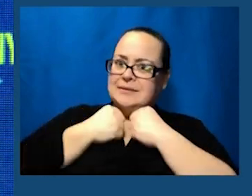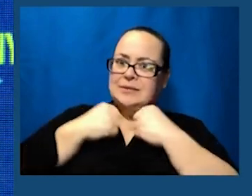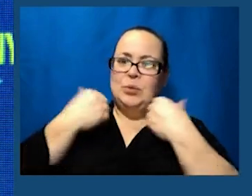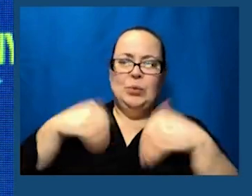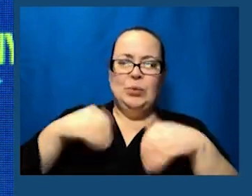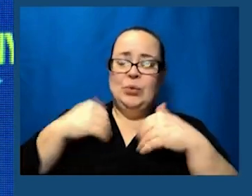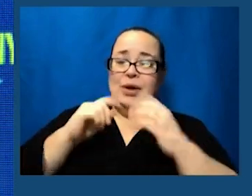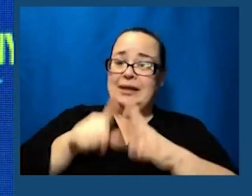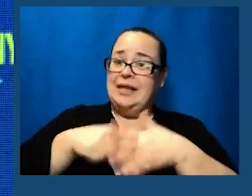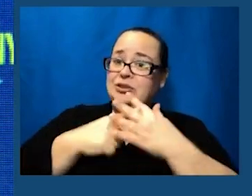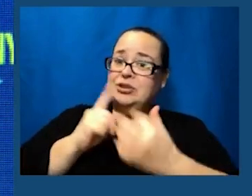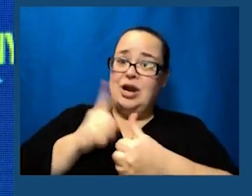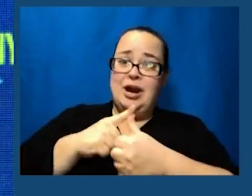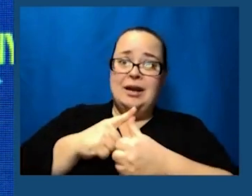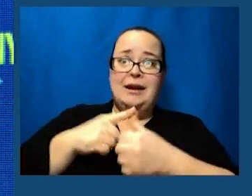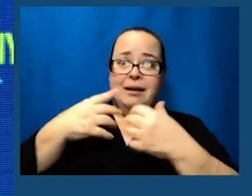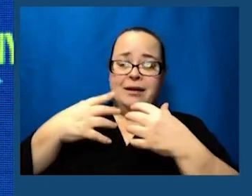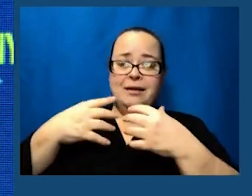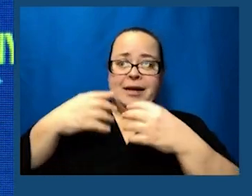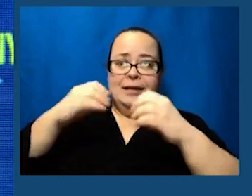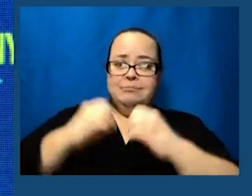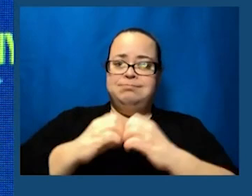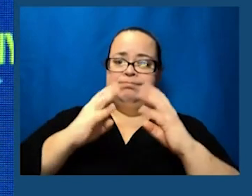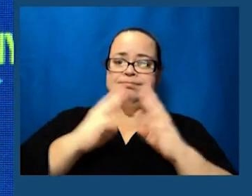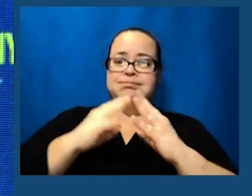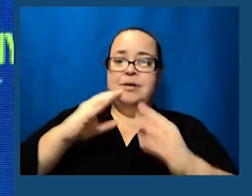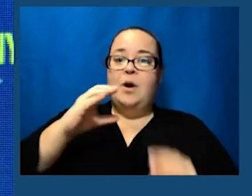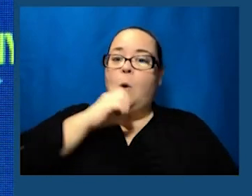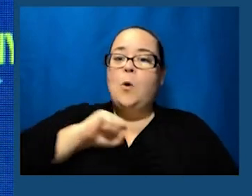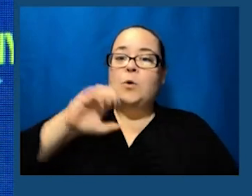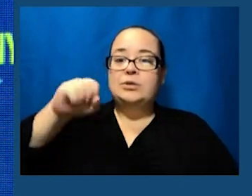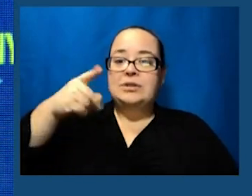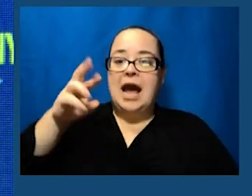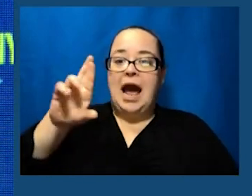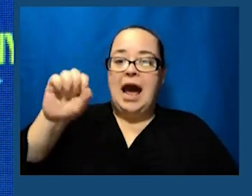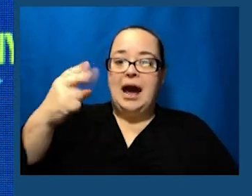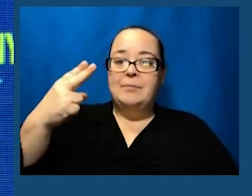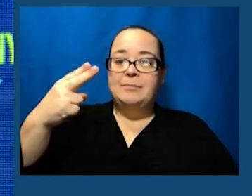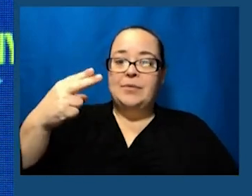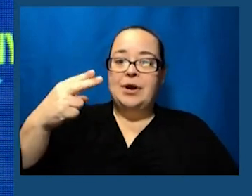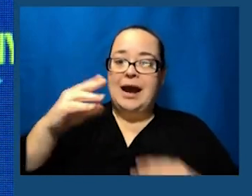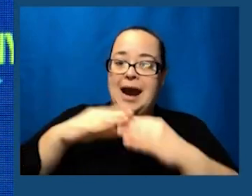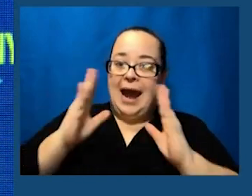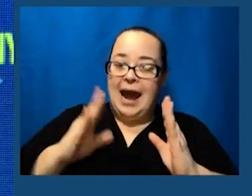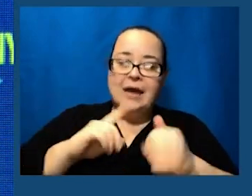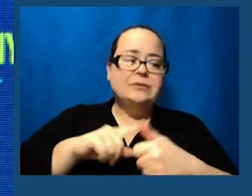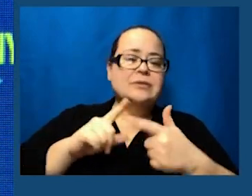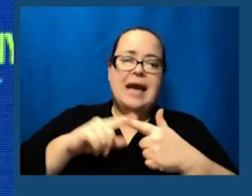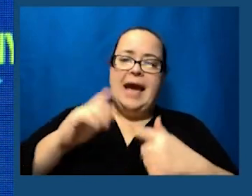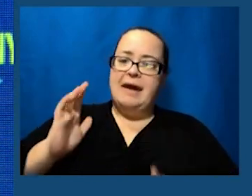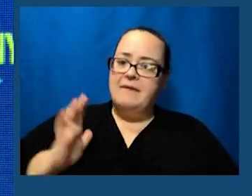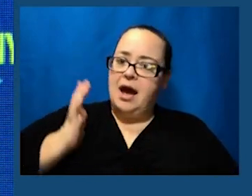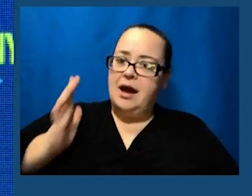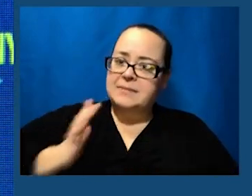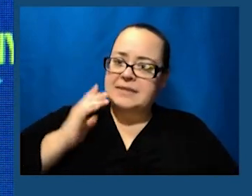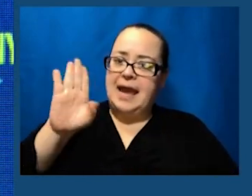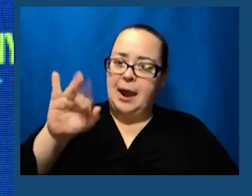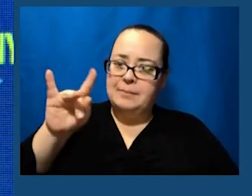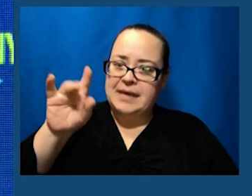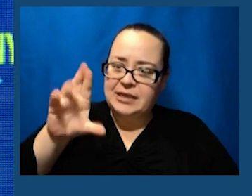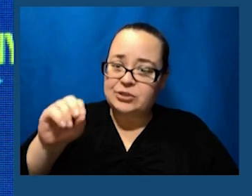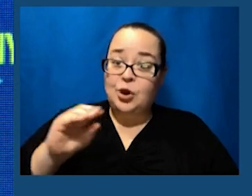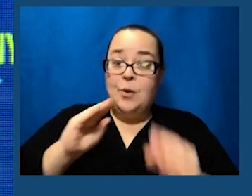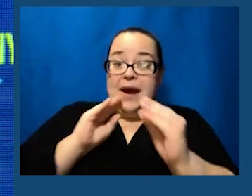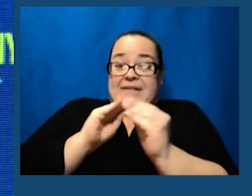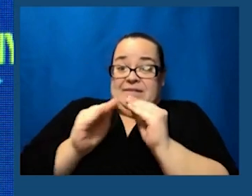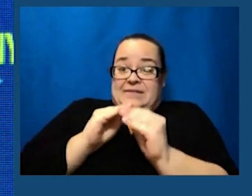Grand Opera House. I mean, what a gem that is going to be. Let's have upscale bistros, fix our diners,